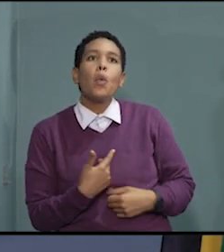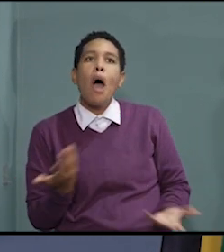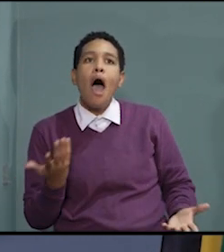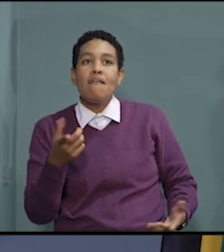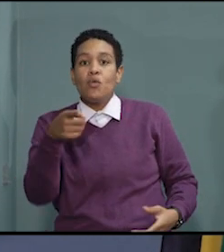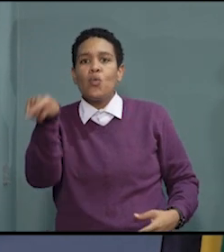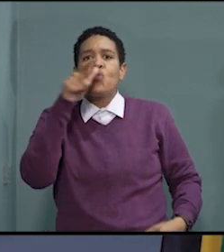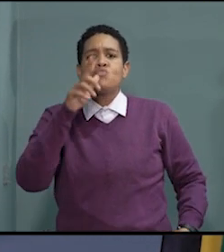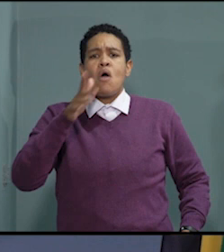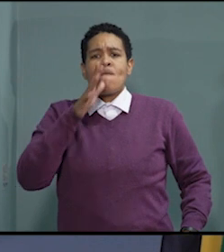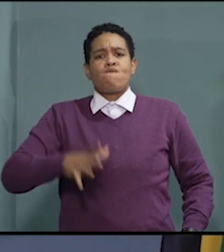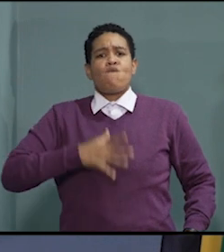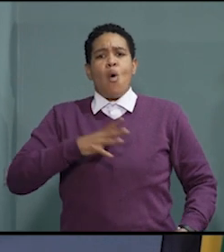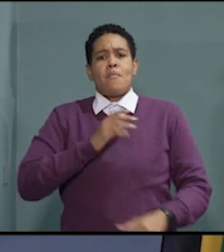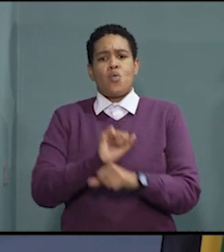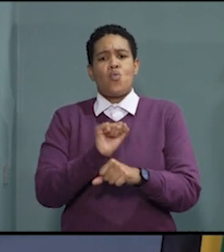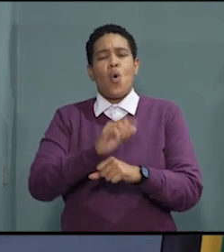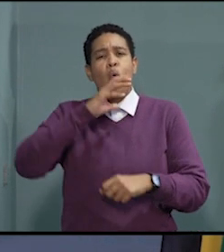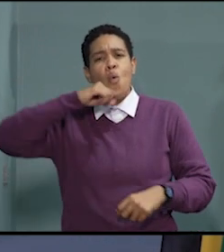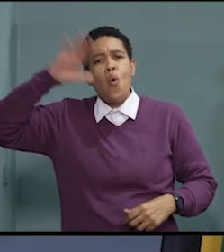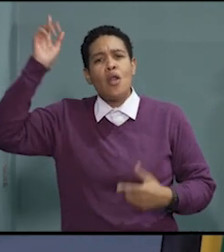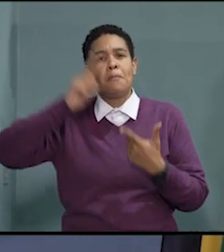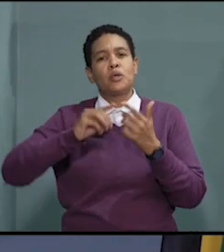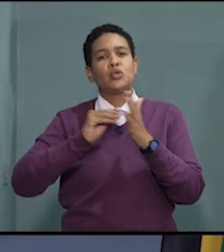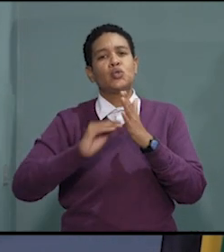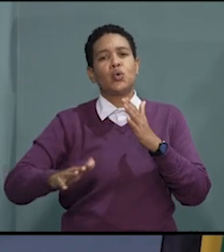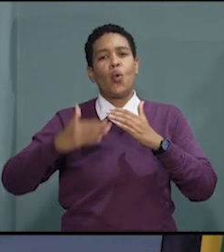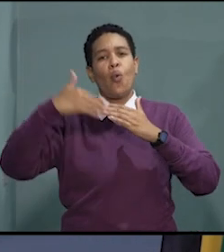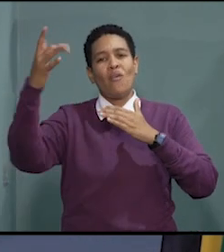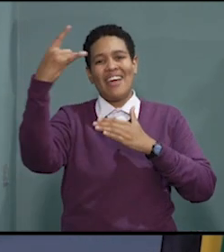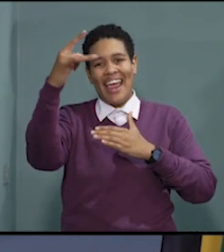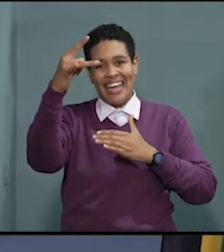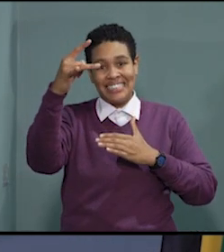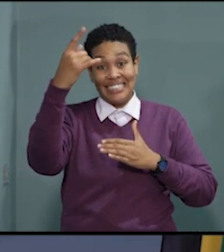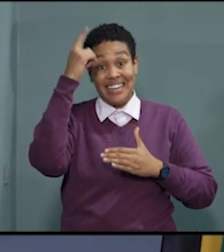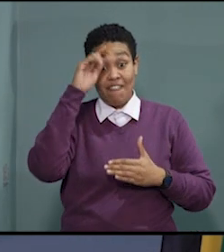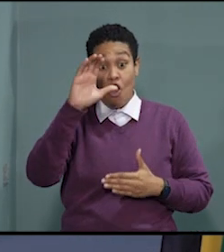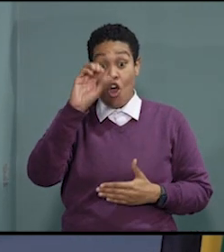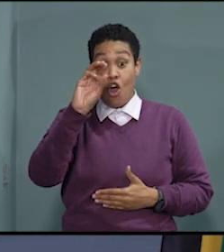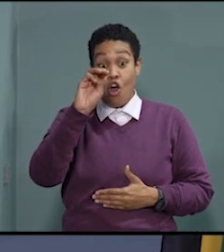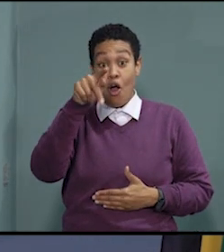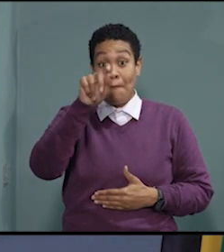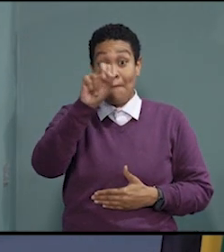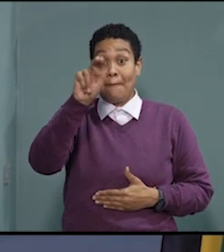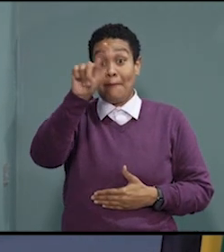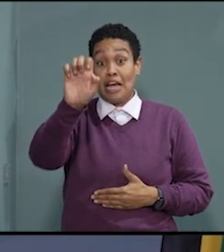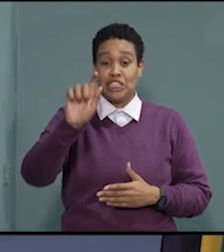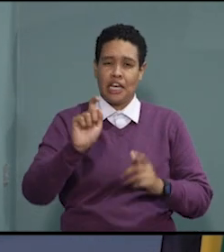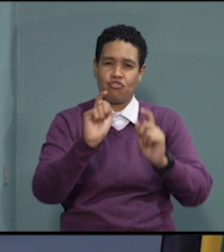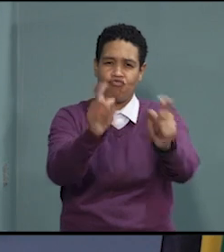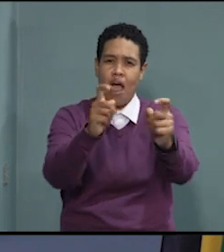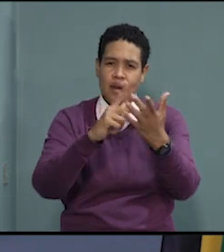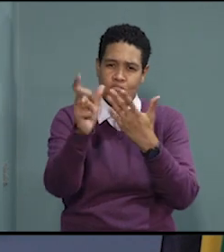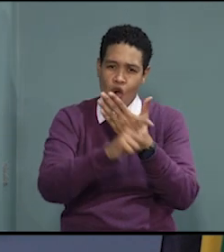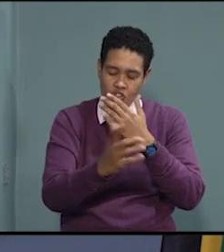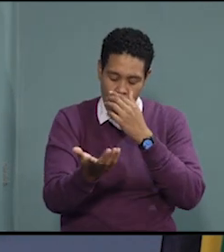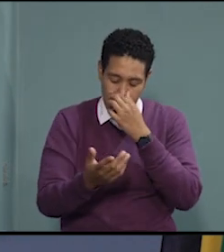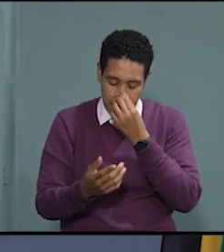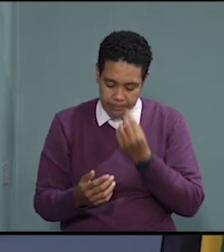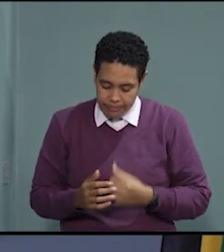informally employed, elderly, and students over 18. And for the compassionate grant program,